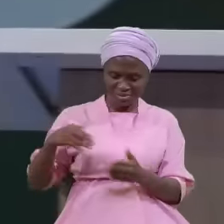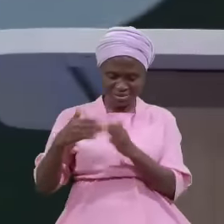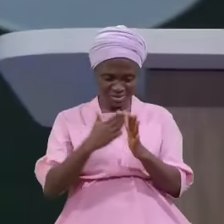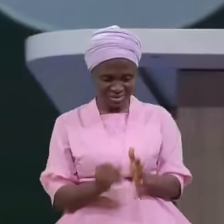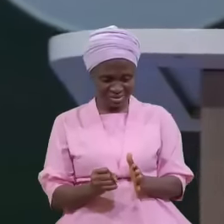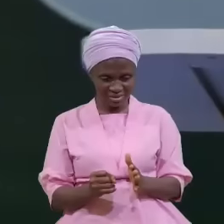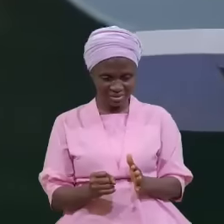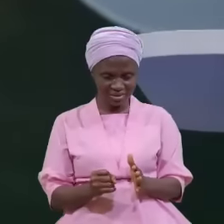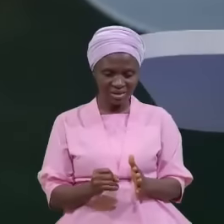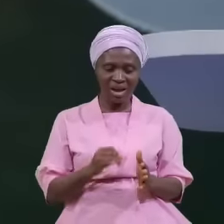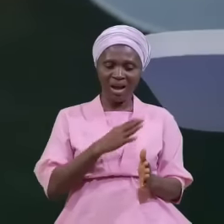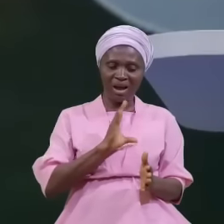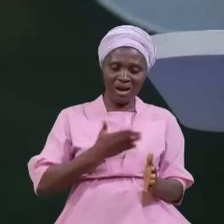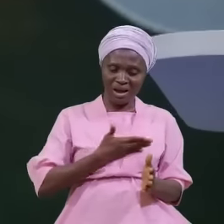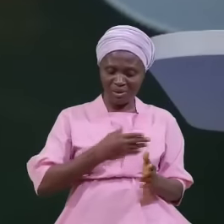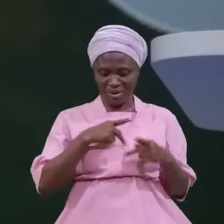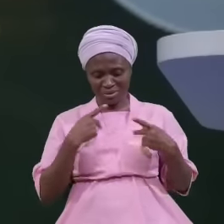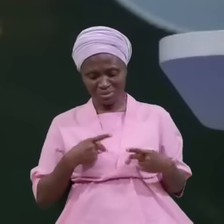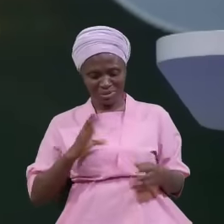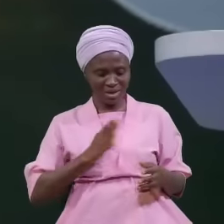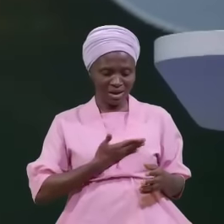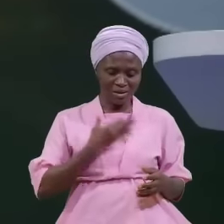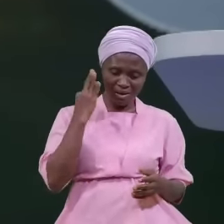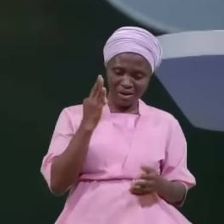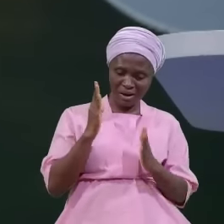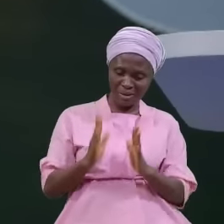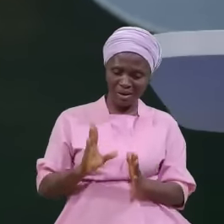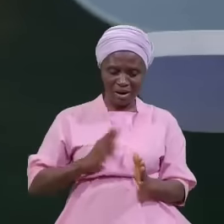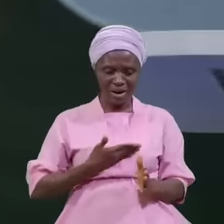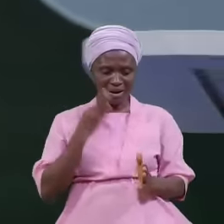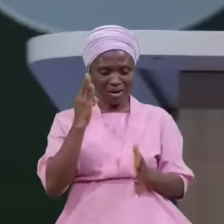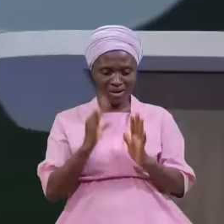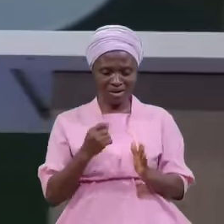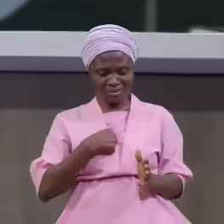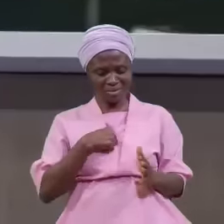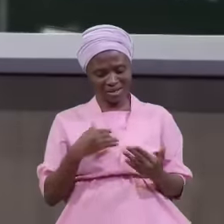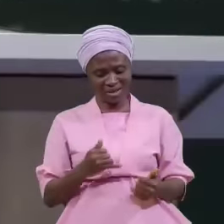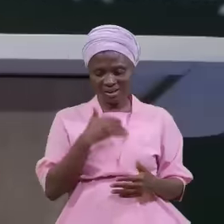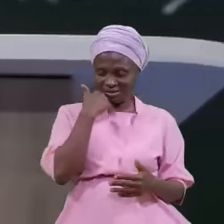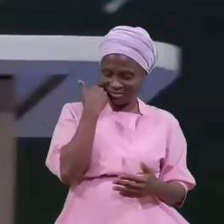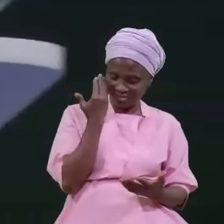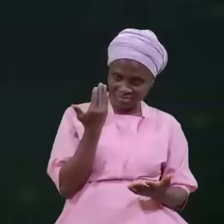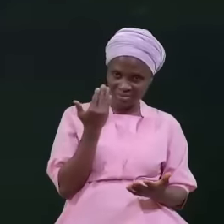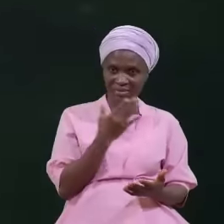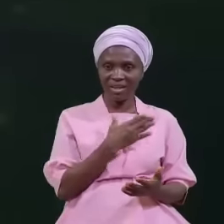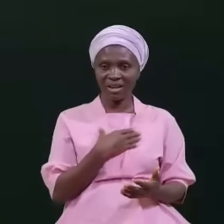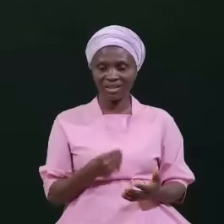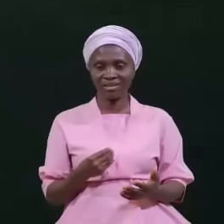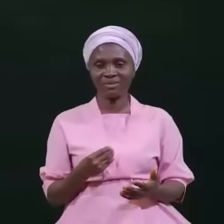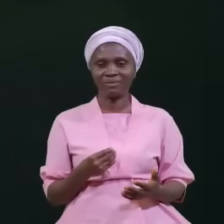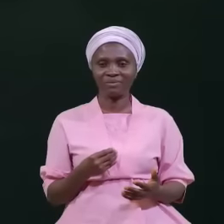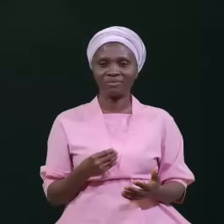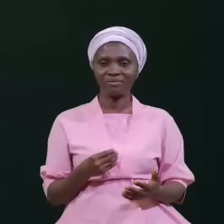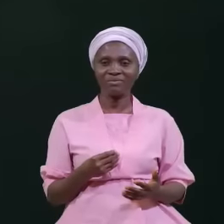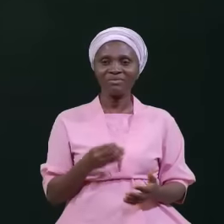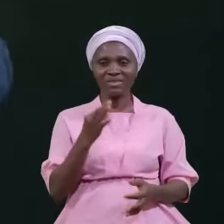priests, our pastors, our preachers. I'm ashamed. And if the thing comes